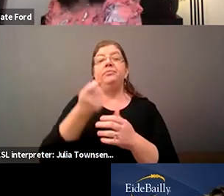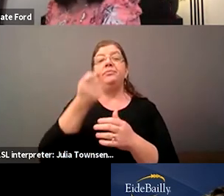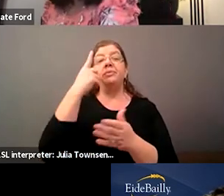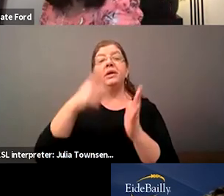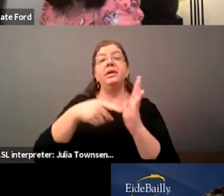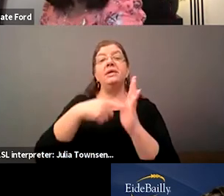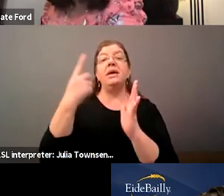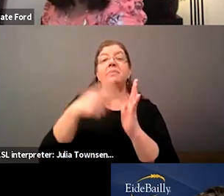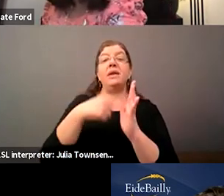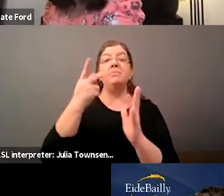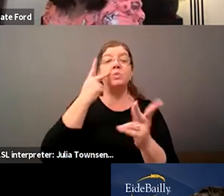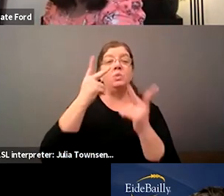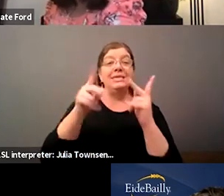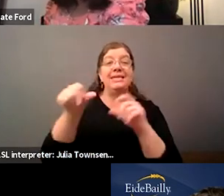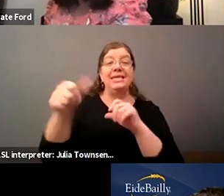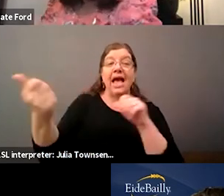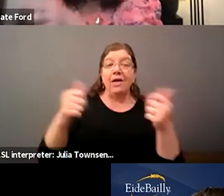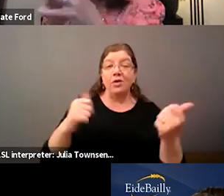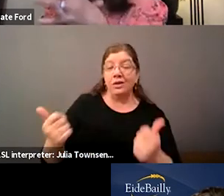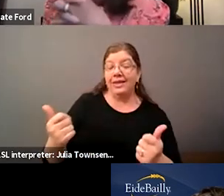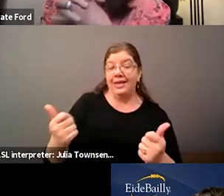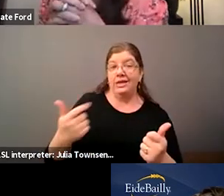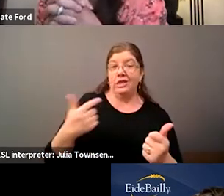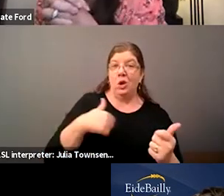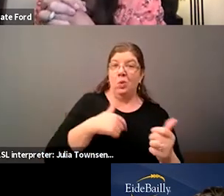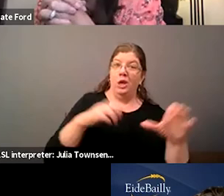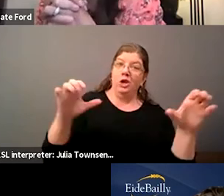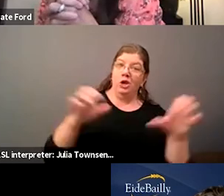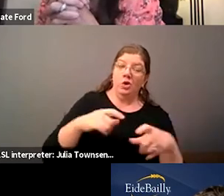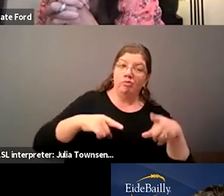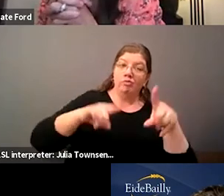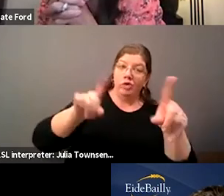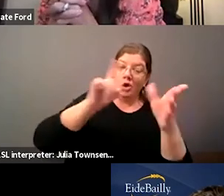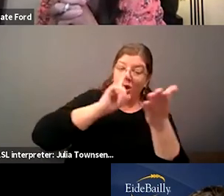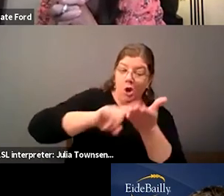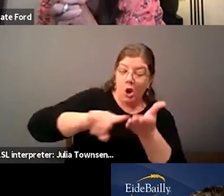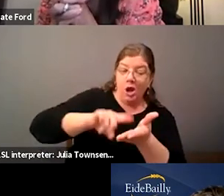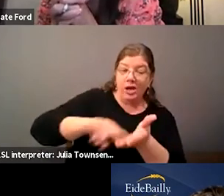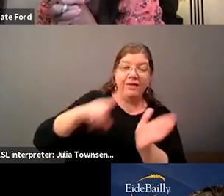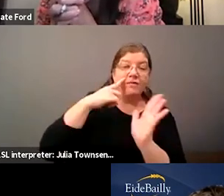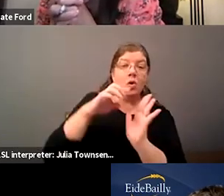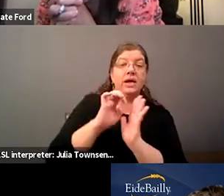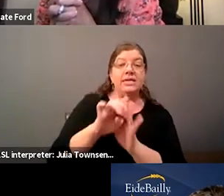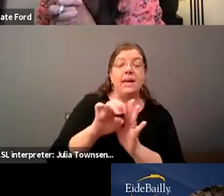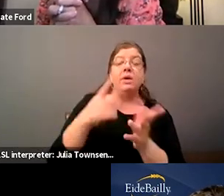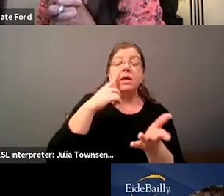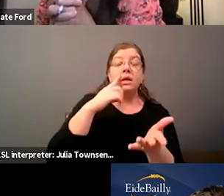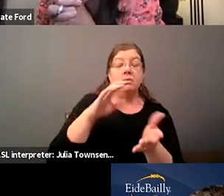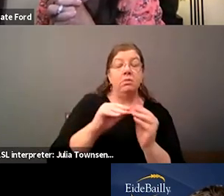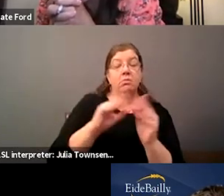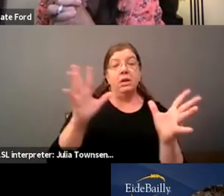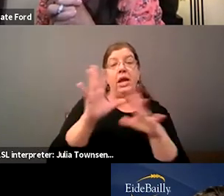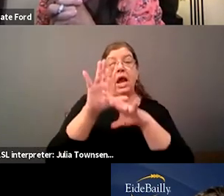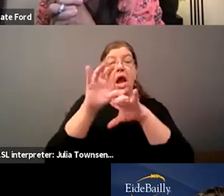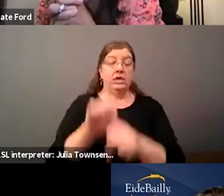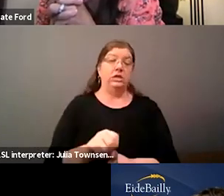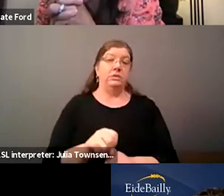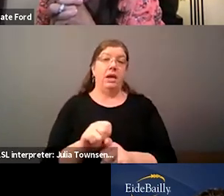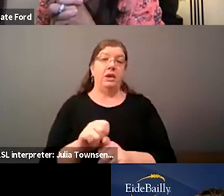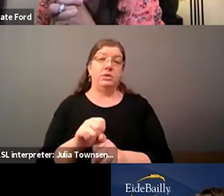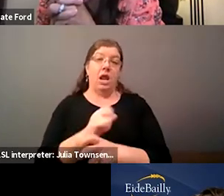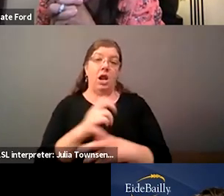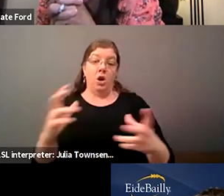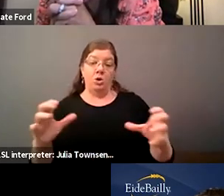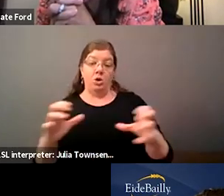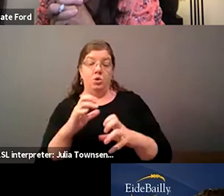across other things that we you know do in the course of our audit for example it's become pretty customary in a lot of what we do